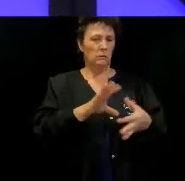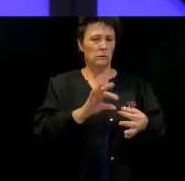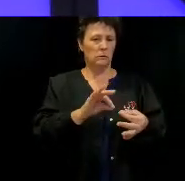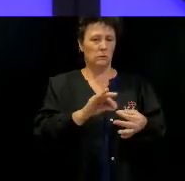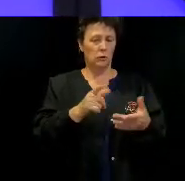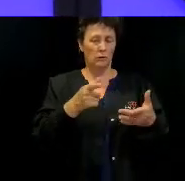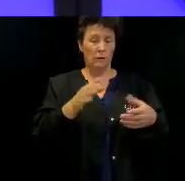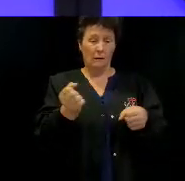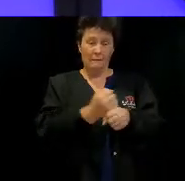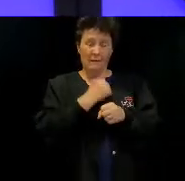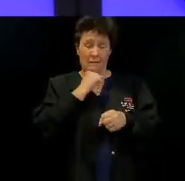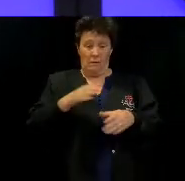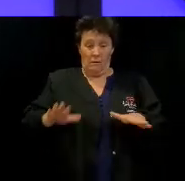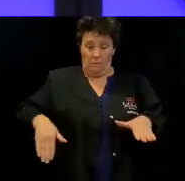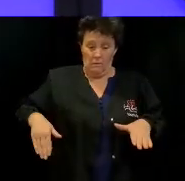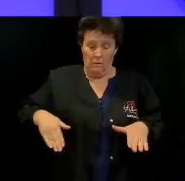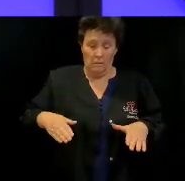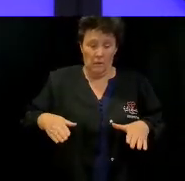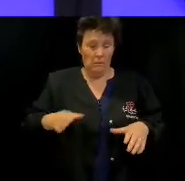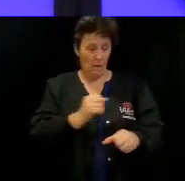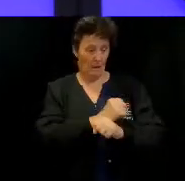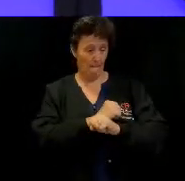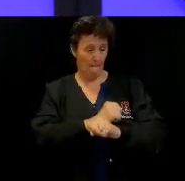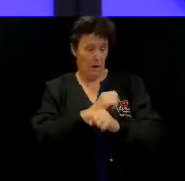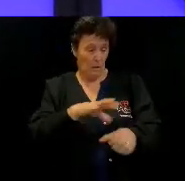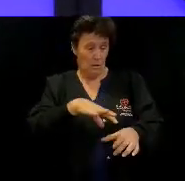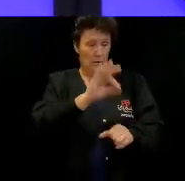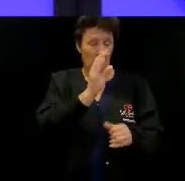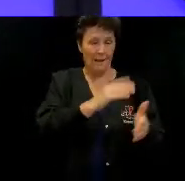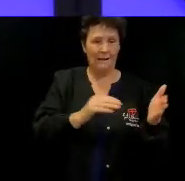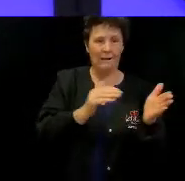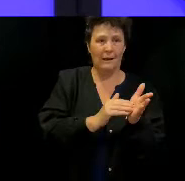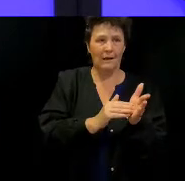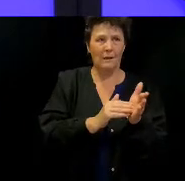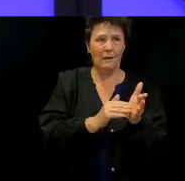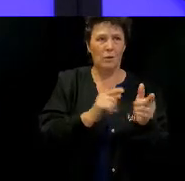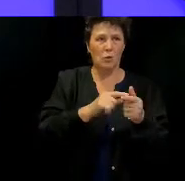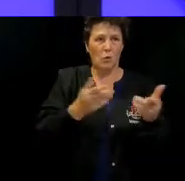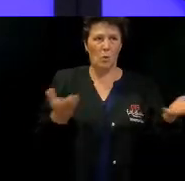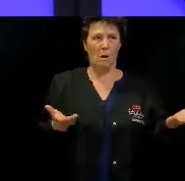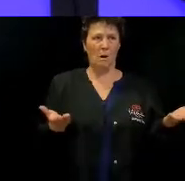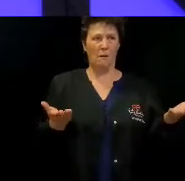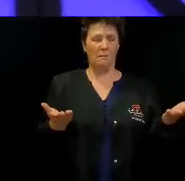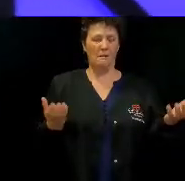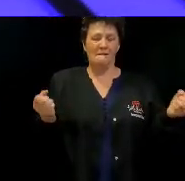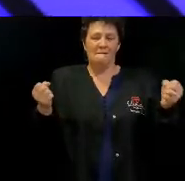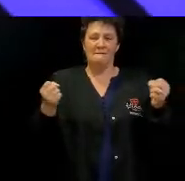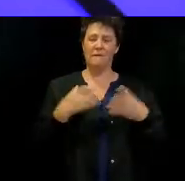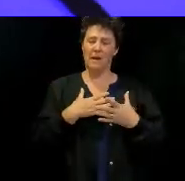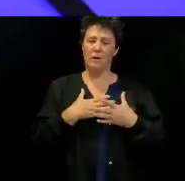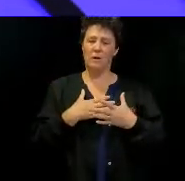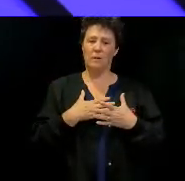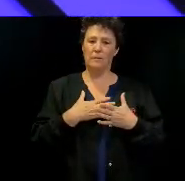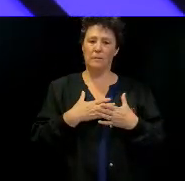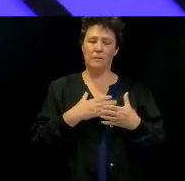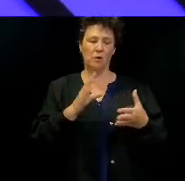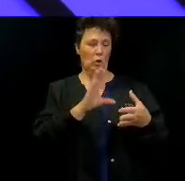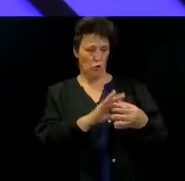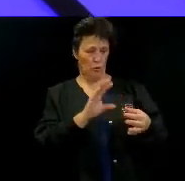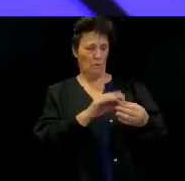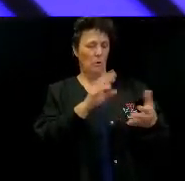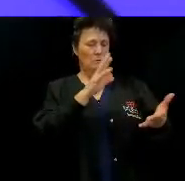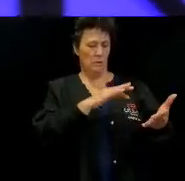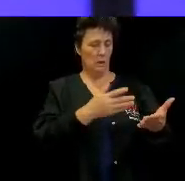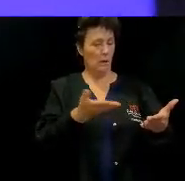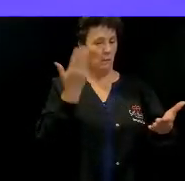not received the spirit of bondage again to what? I just want you to see here. We could talk about this scripture and break it down. I just